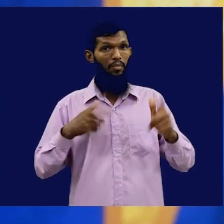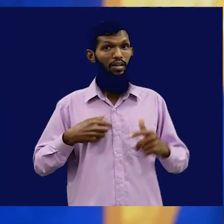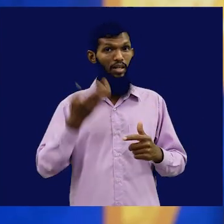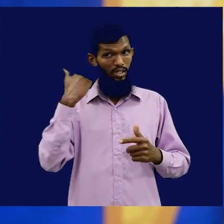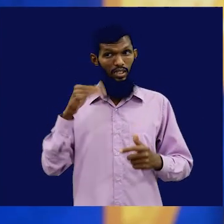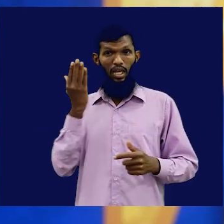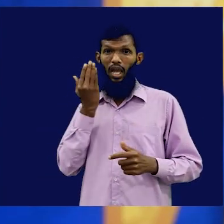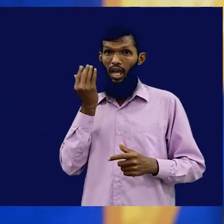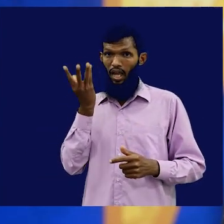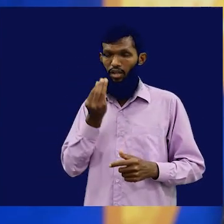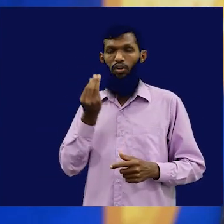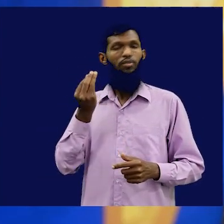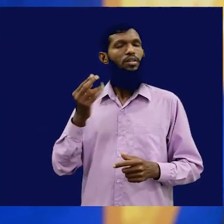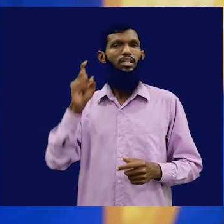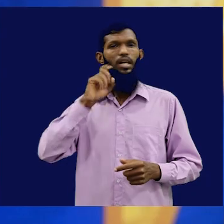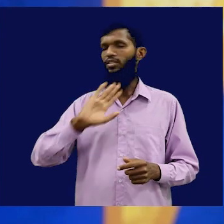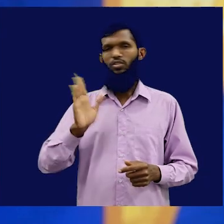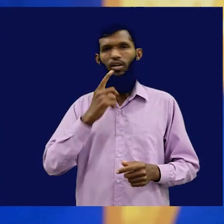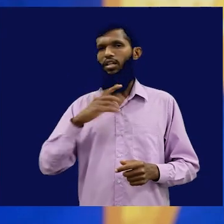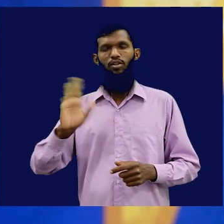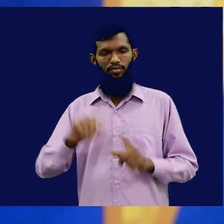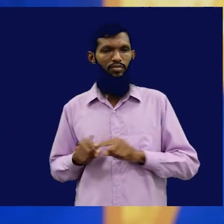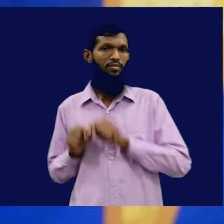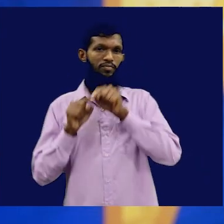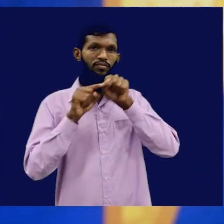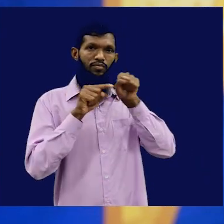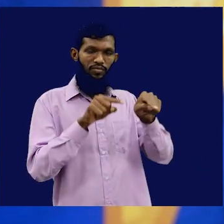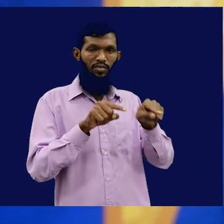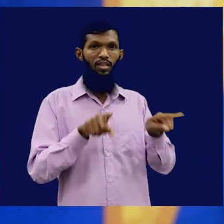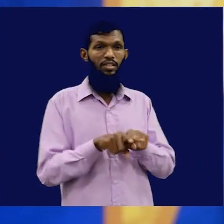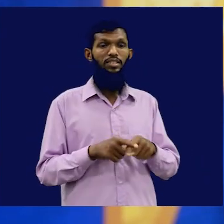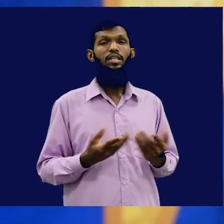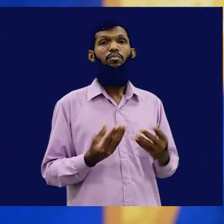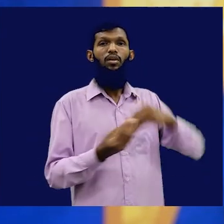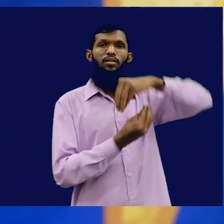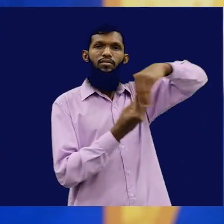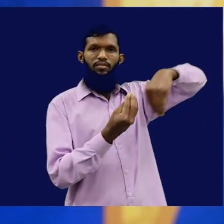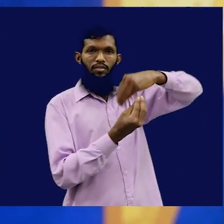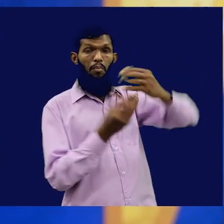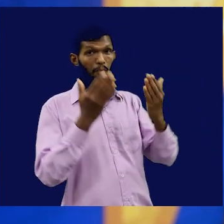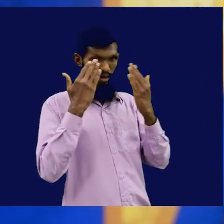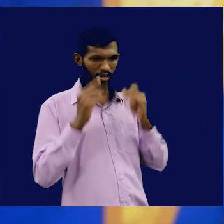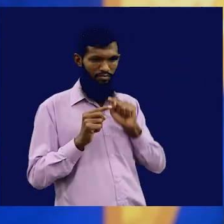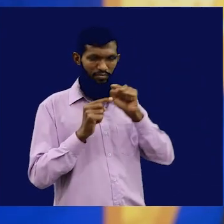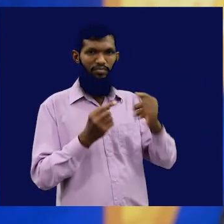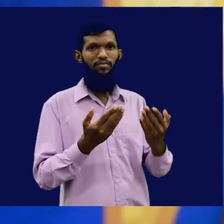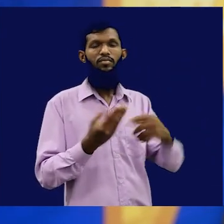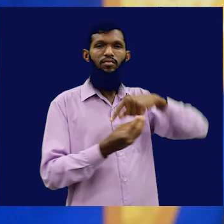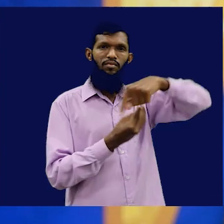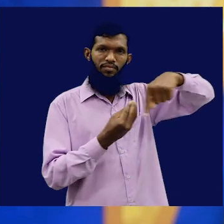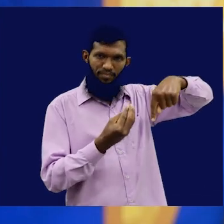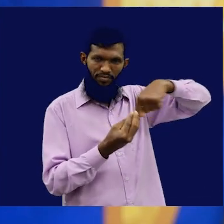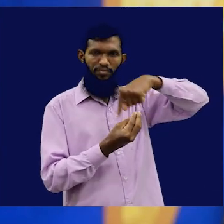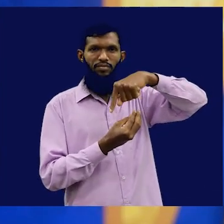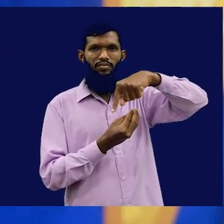is not allowed. Now go to Masjid al-Haram in Makkah to perform Tawaf al-Ifadah of Kaaba. Tawaf is